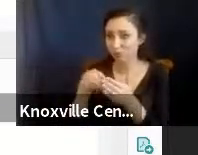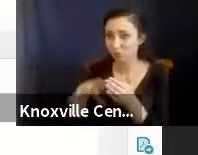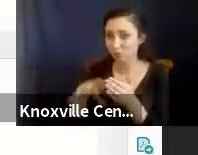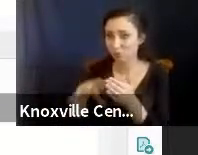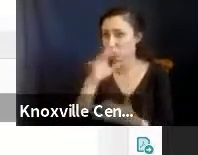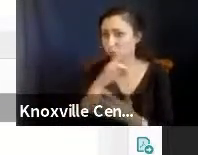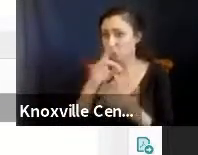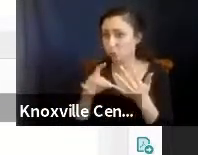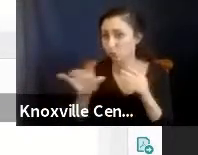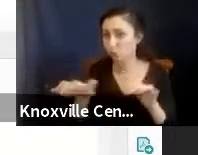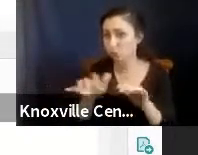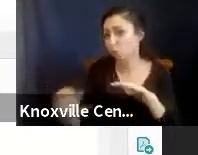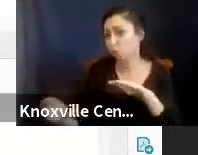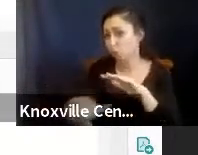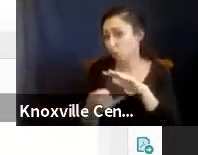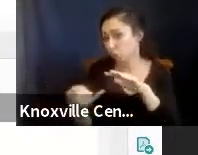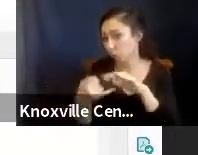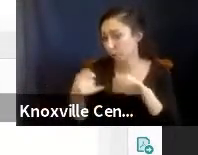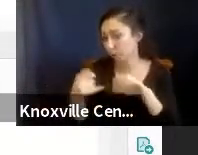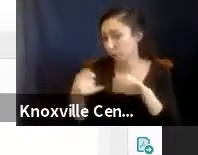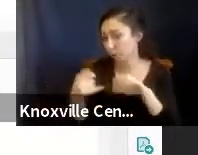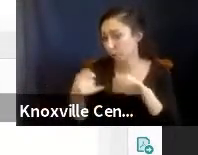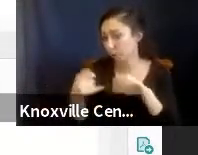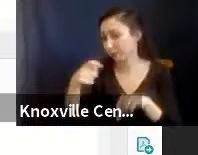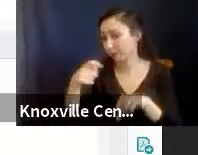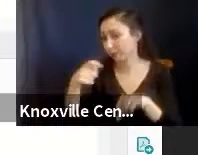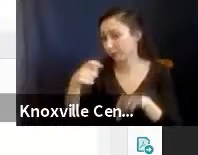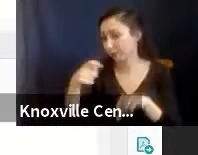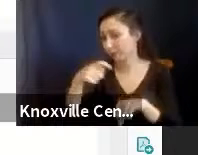to do their quarantine time back